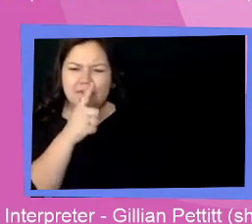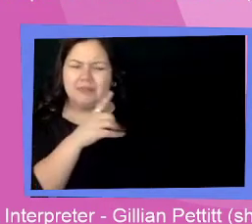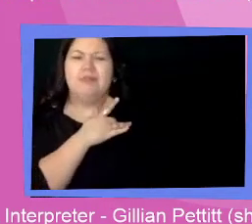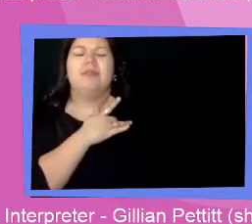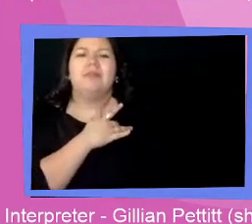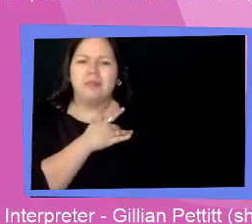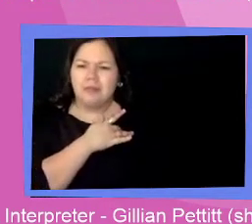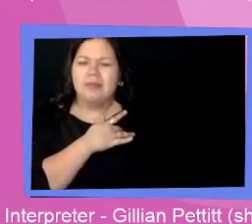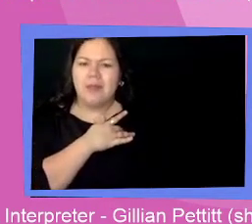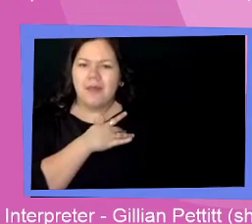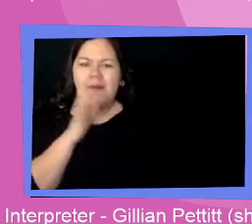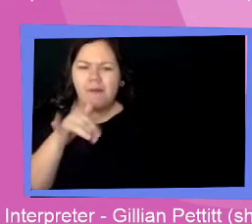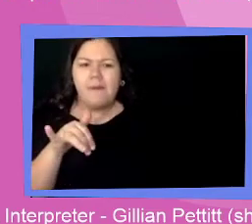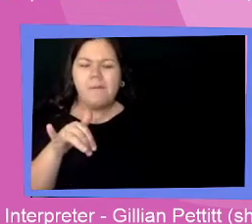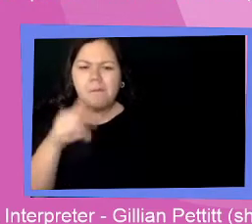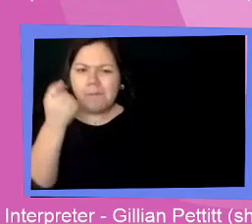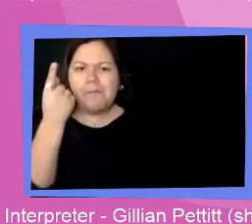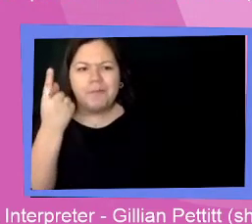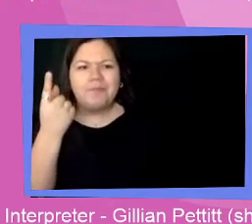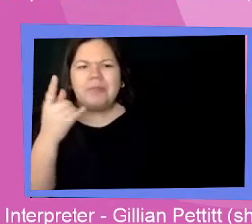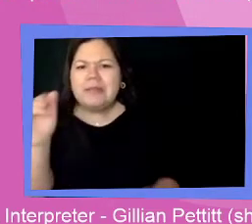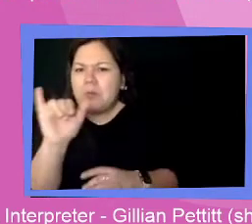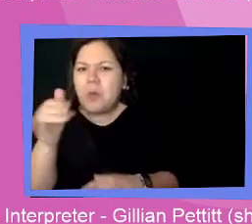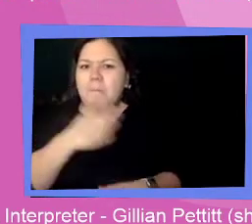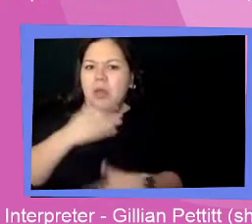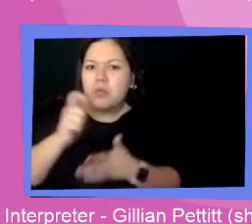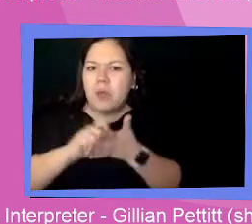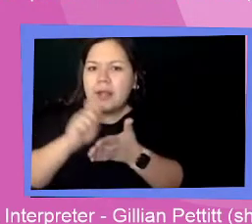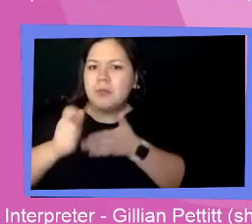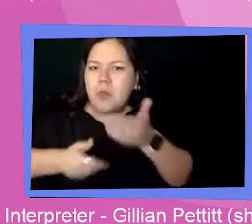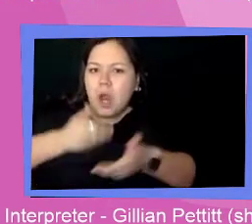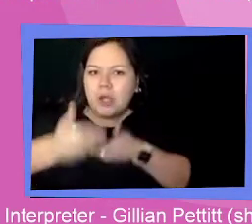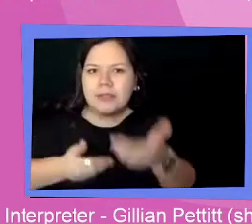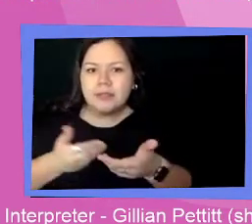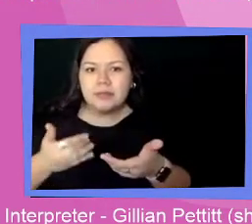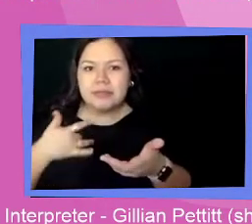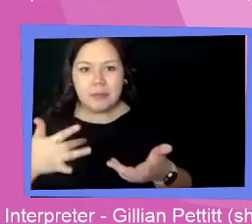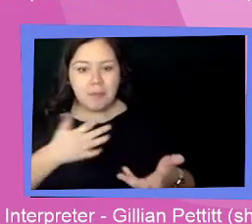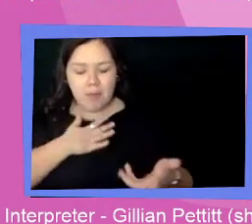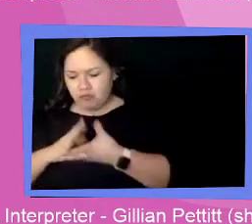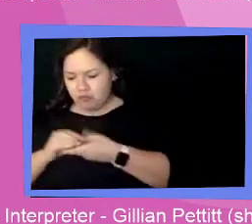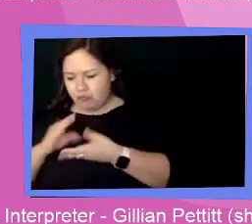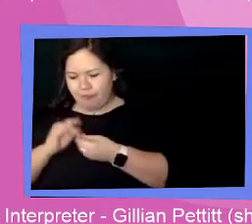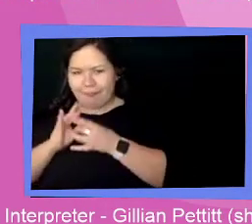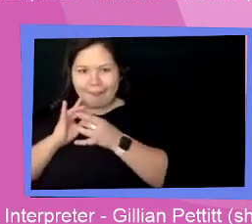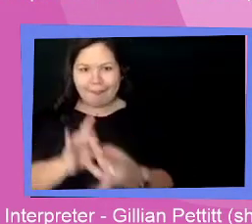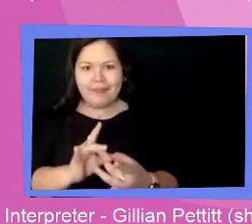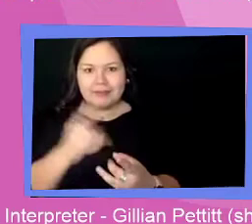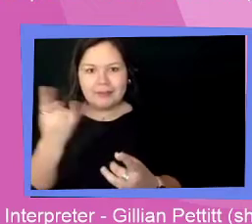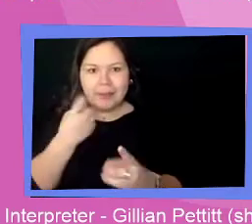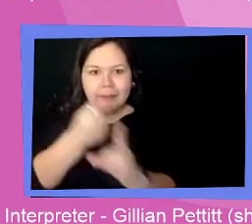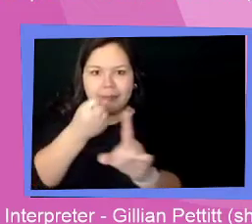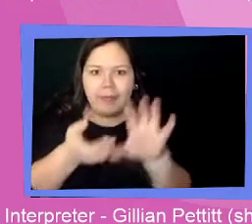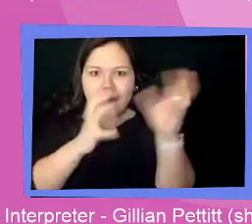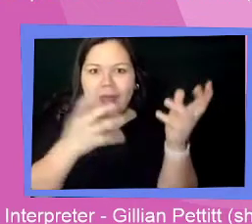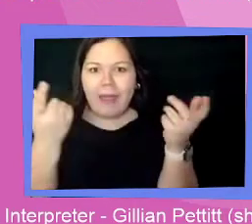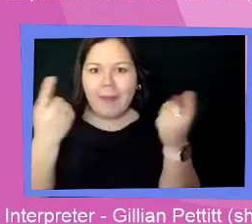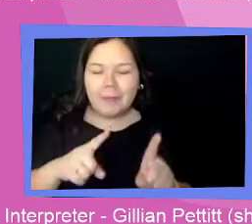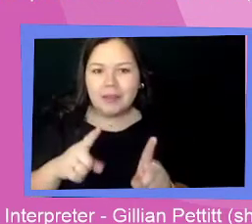terms of the writing process and what our stories tend to revolve around. You know, the wounds, I